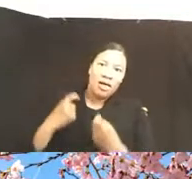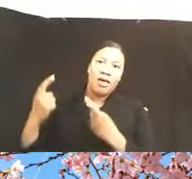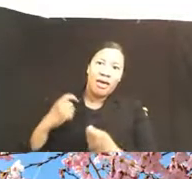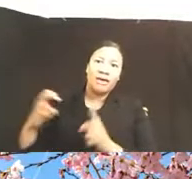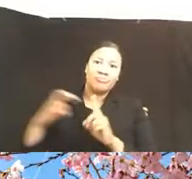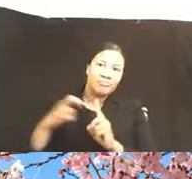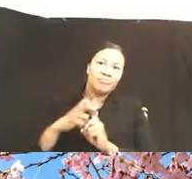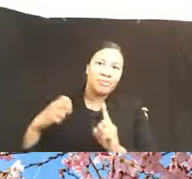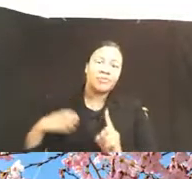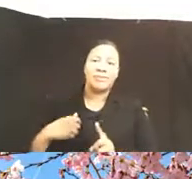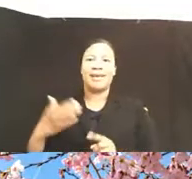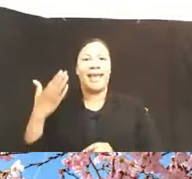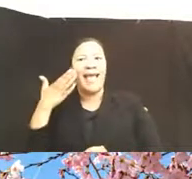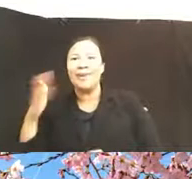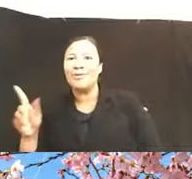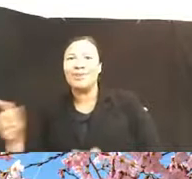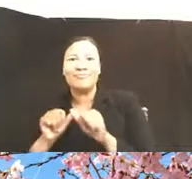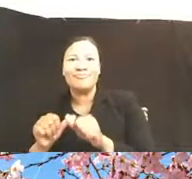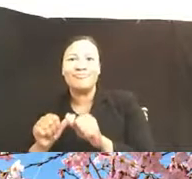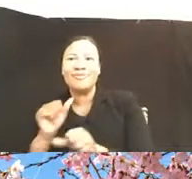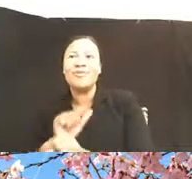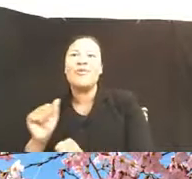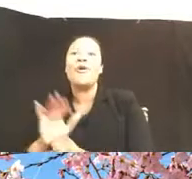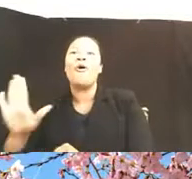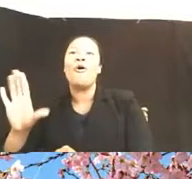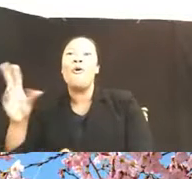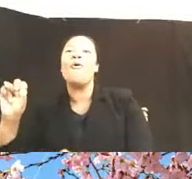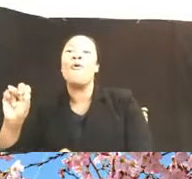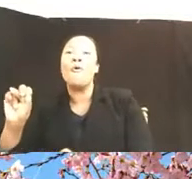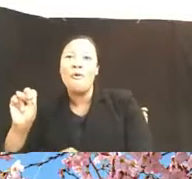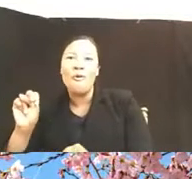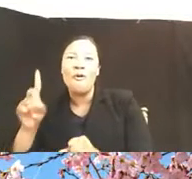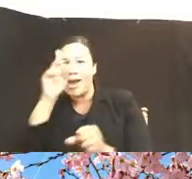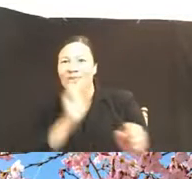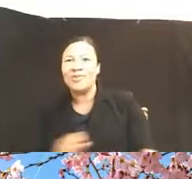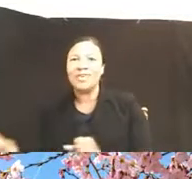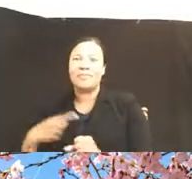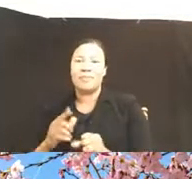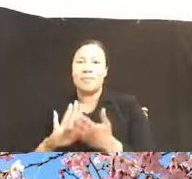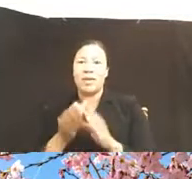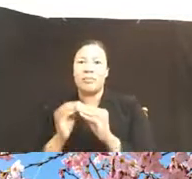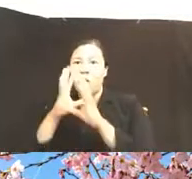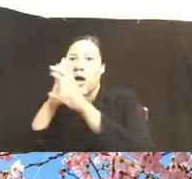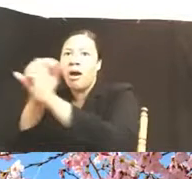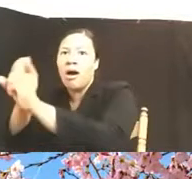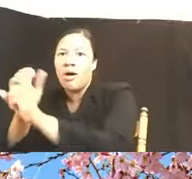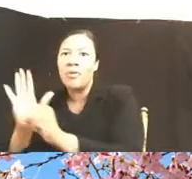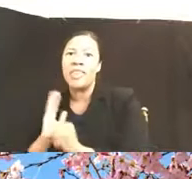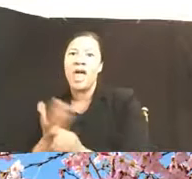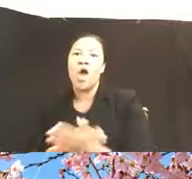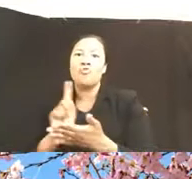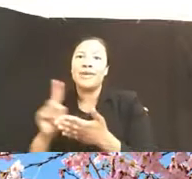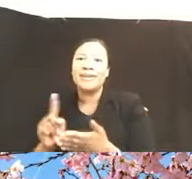perhaps she had been working on her own grand strategy to get me hooked into the weekly discussions, to engage me